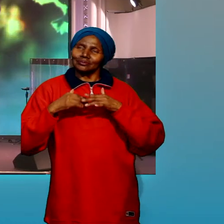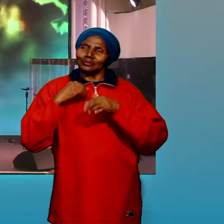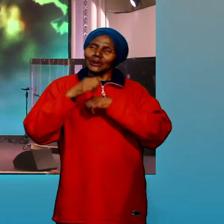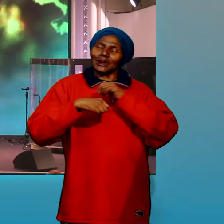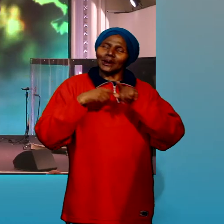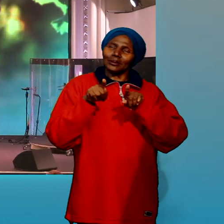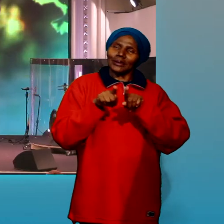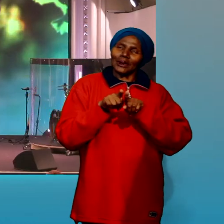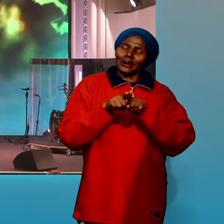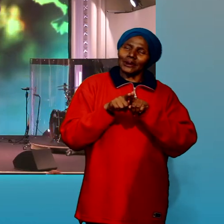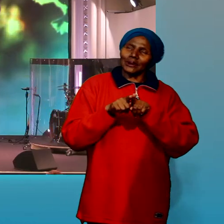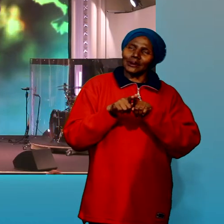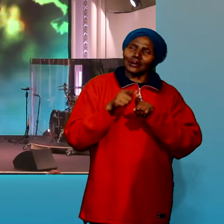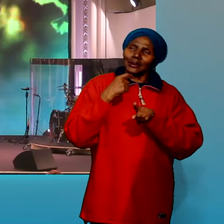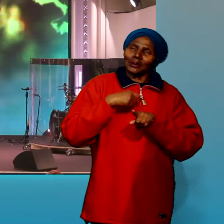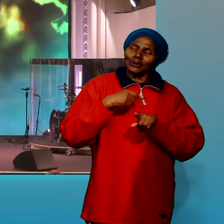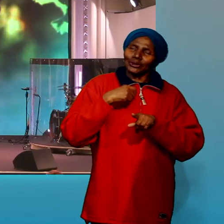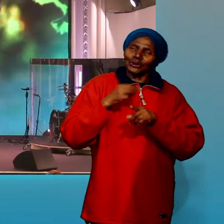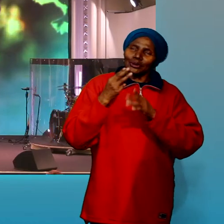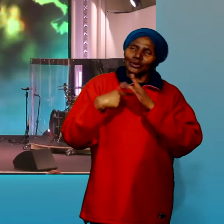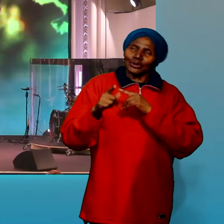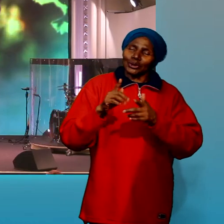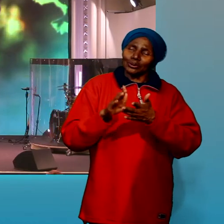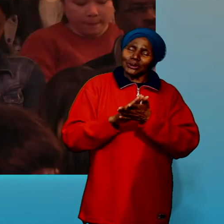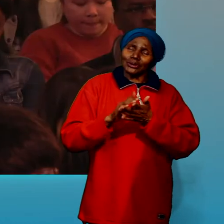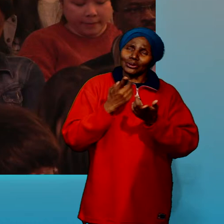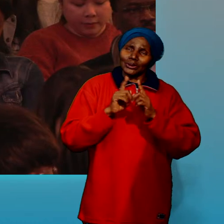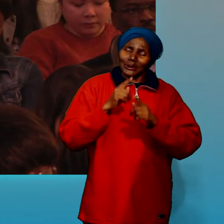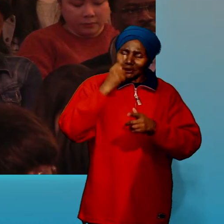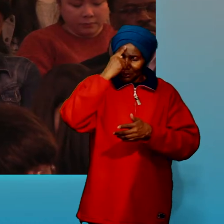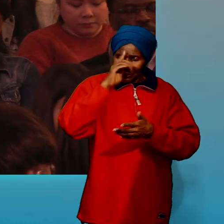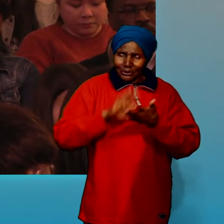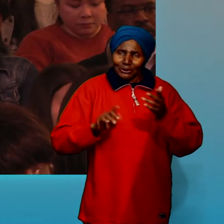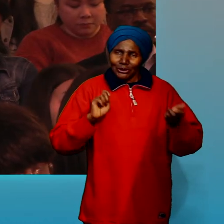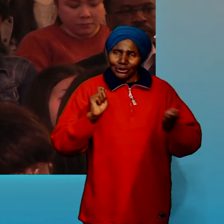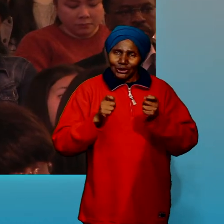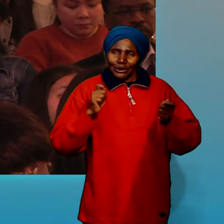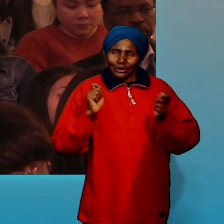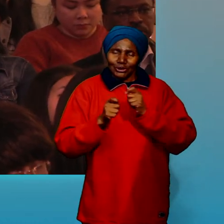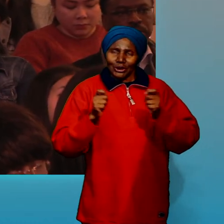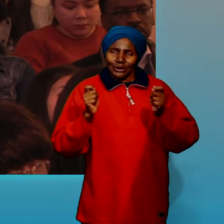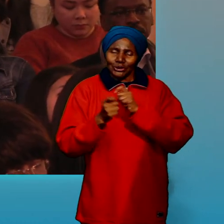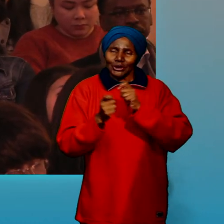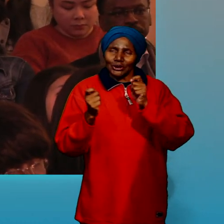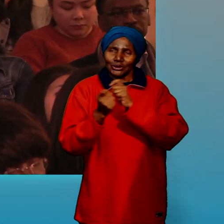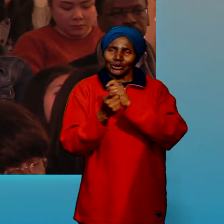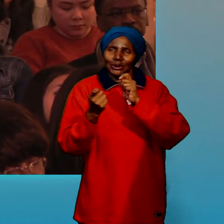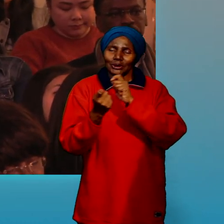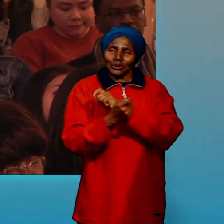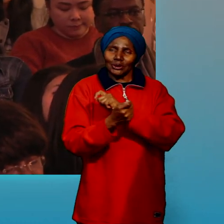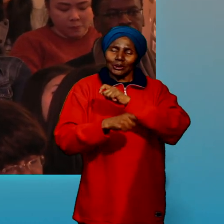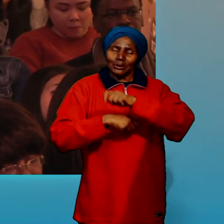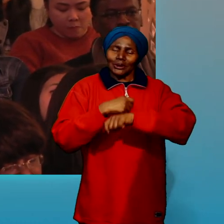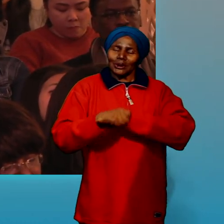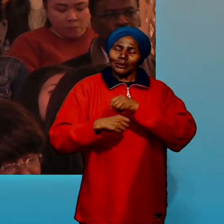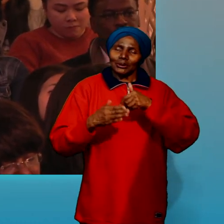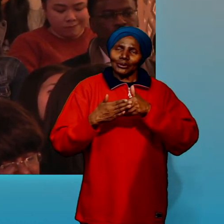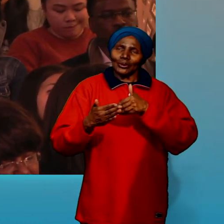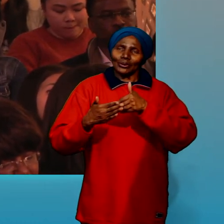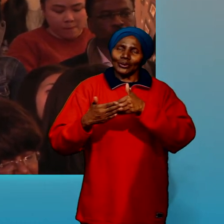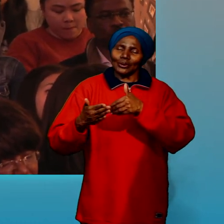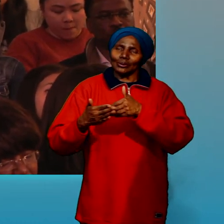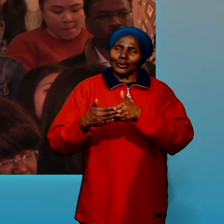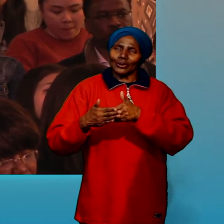transformed more and more from glory to glory into the image and likeness of God.